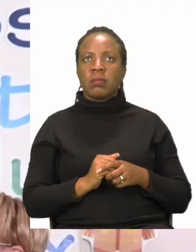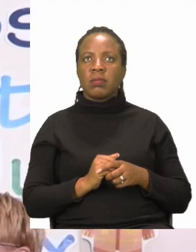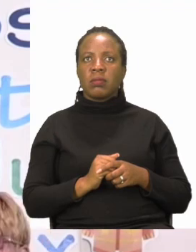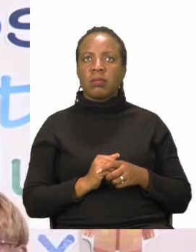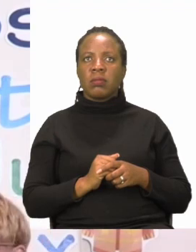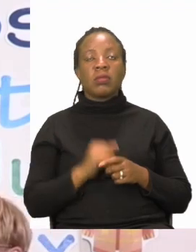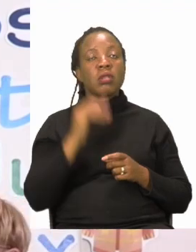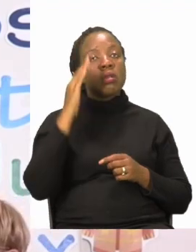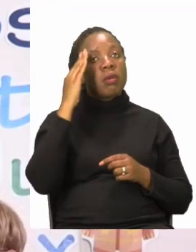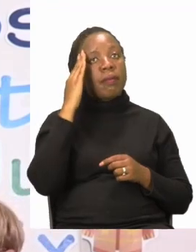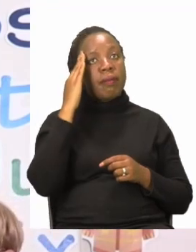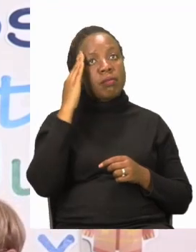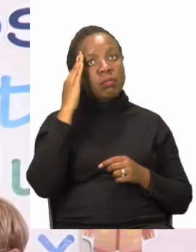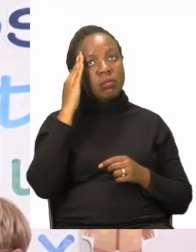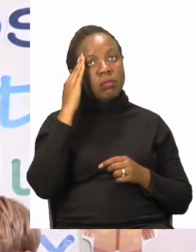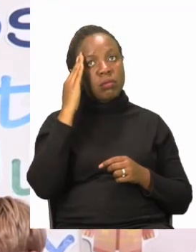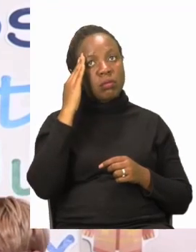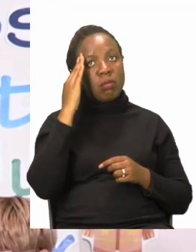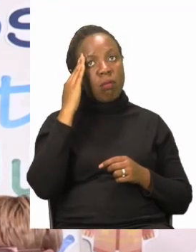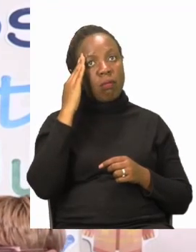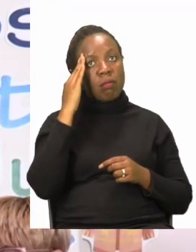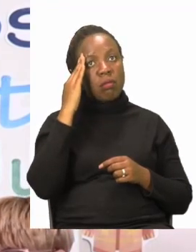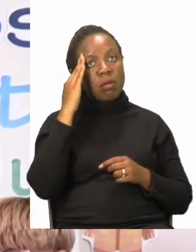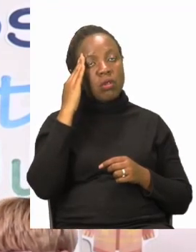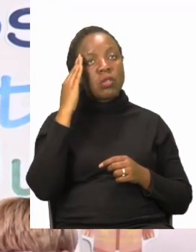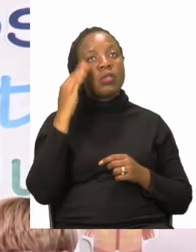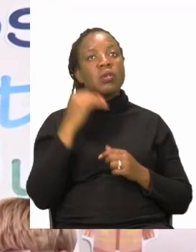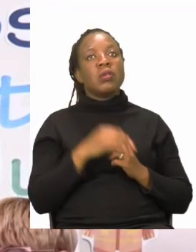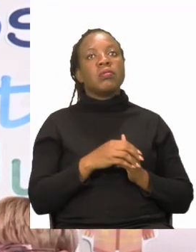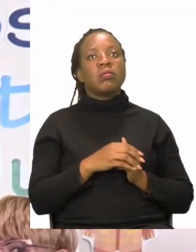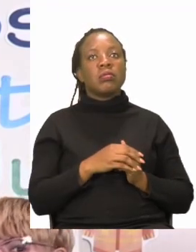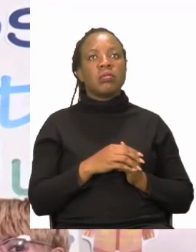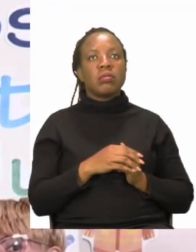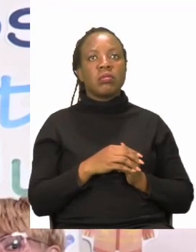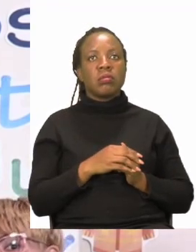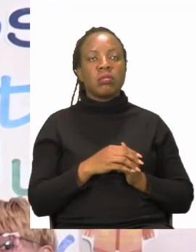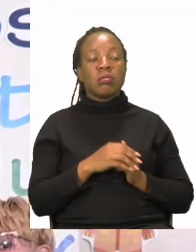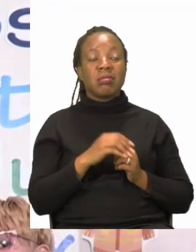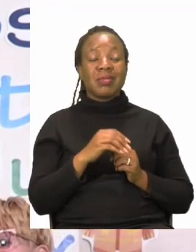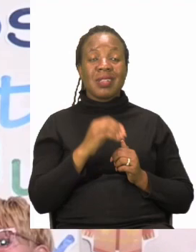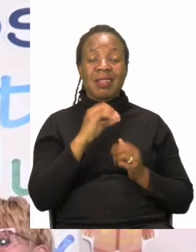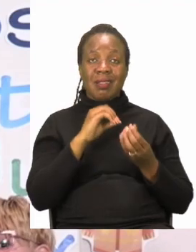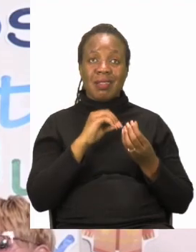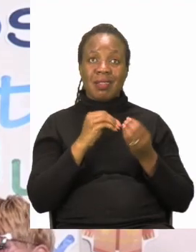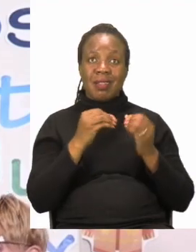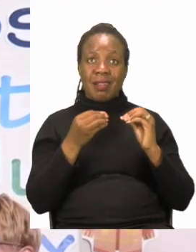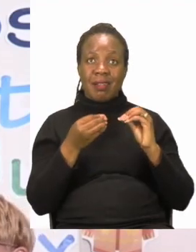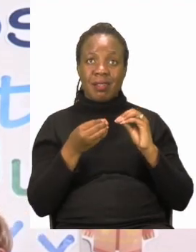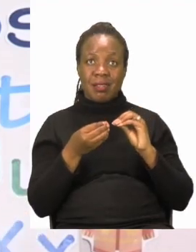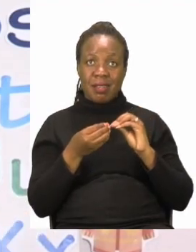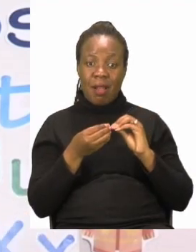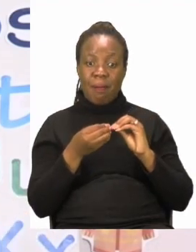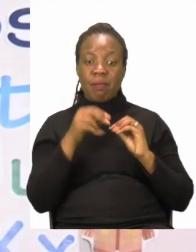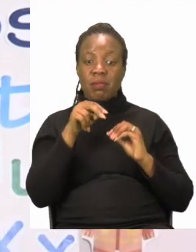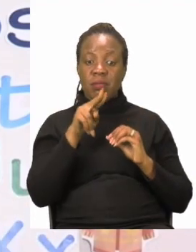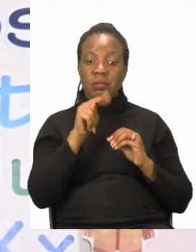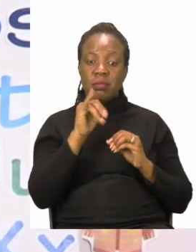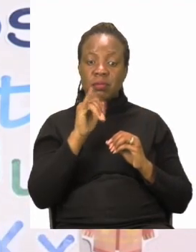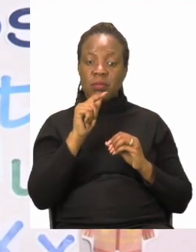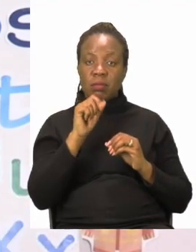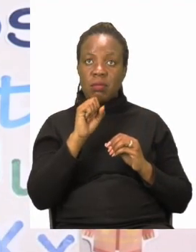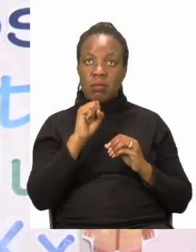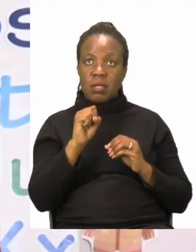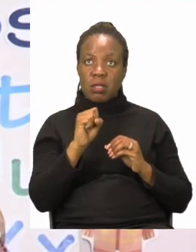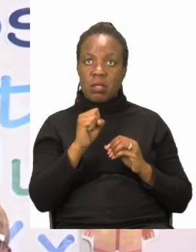we know from previous rounding off lessons that if our units is more than